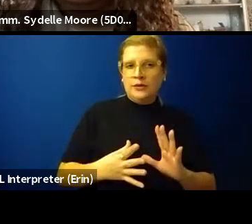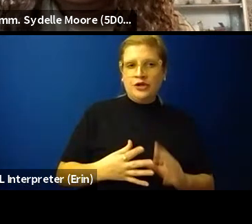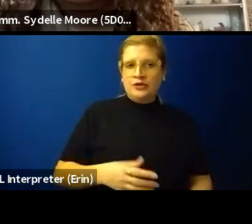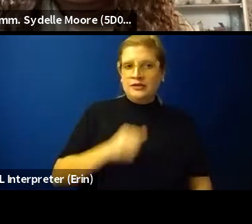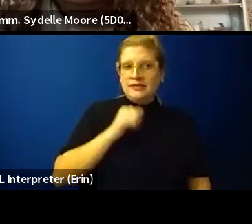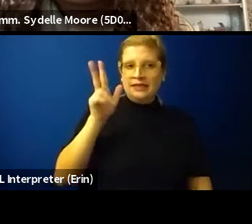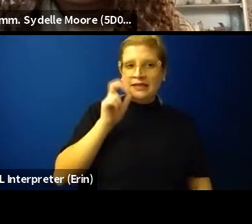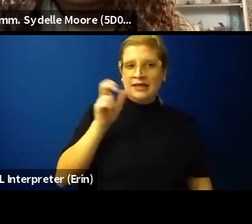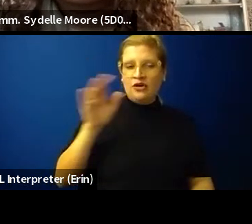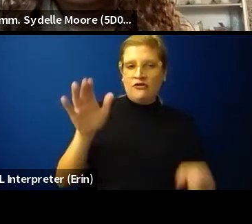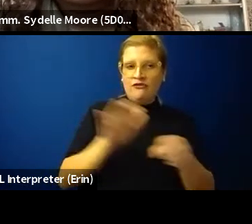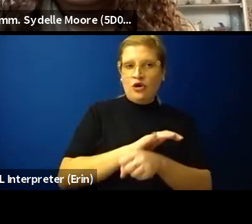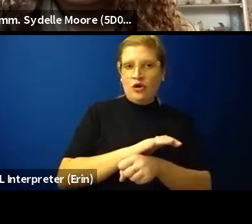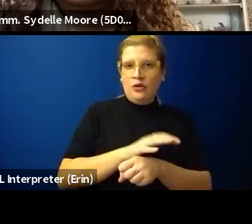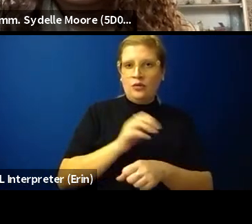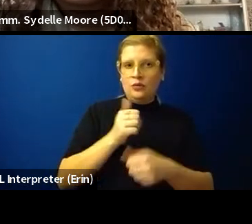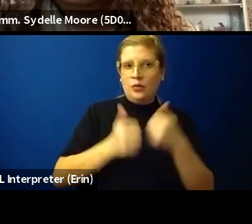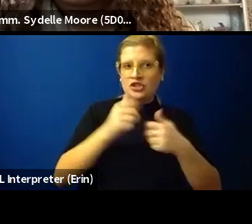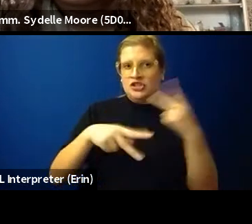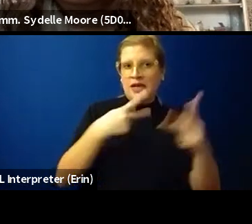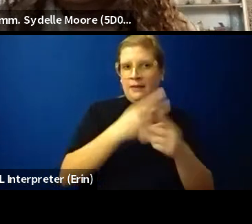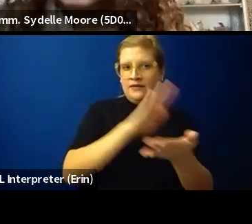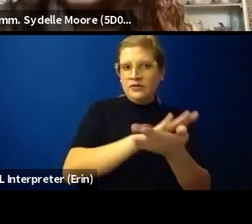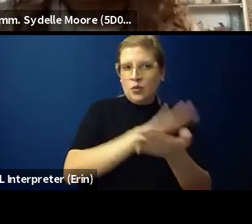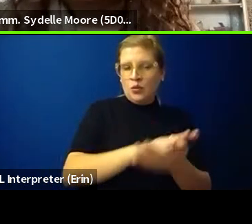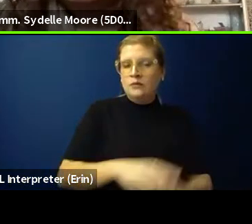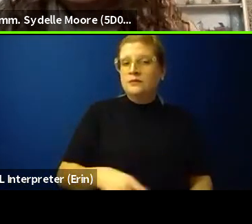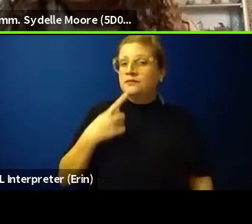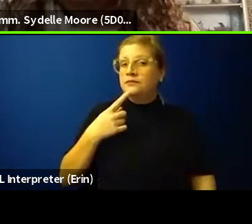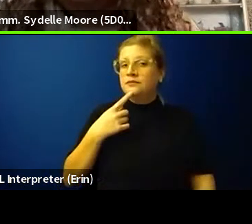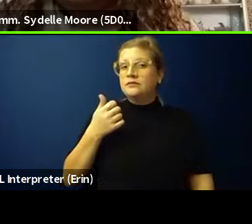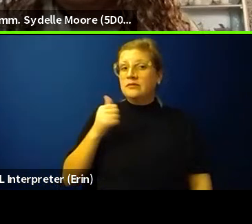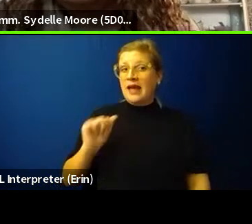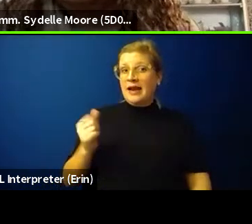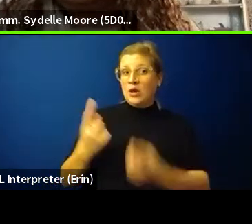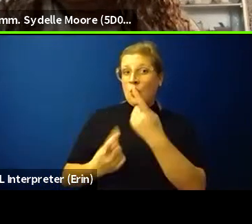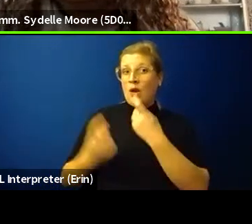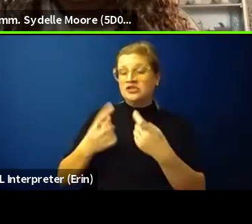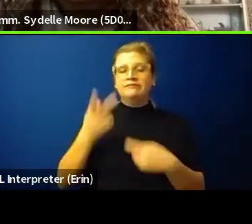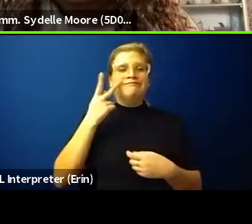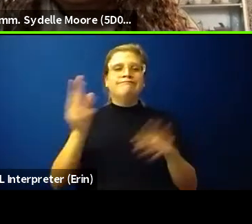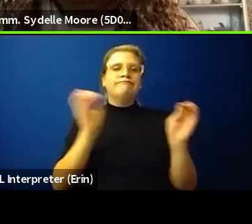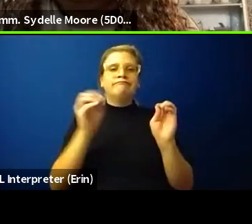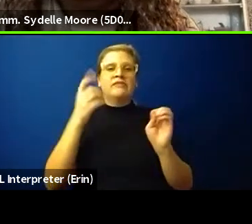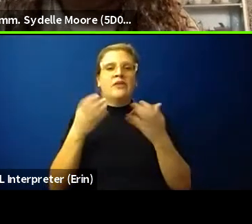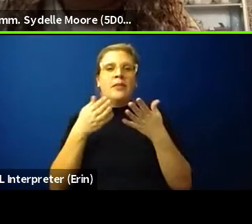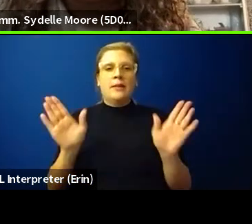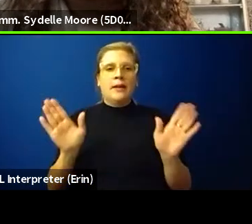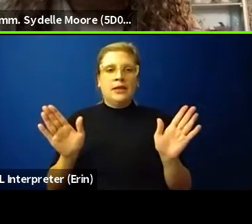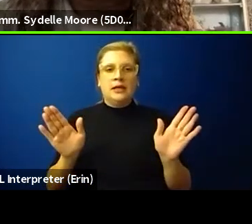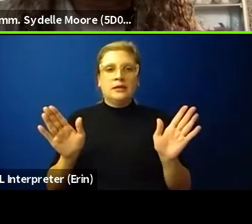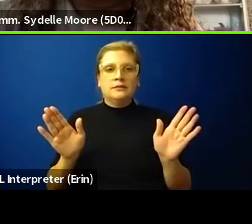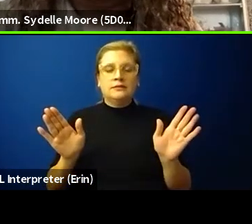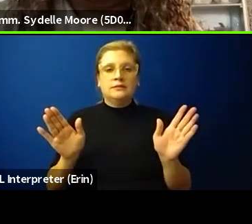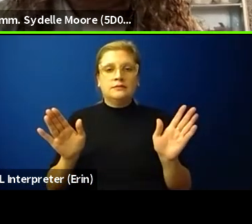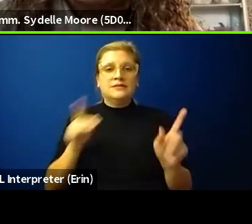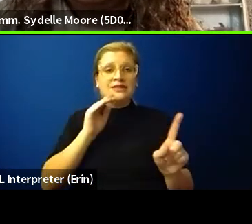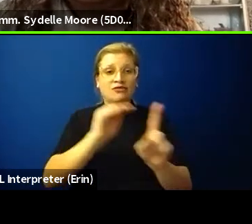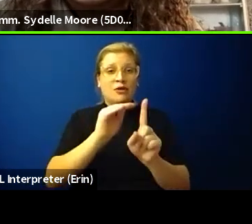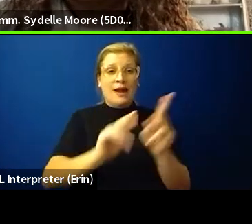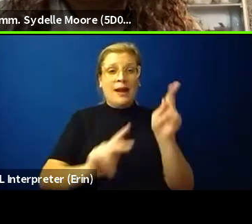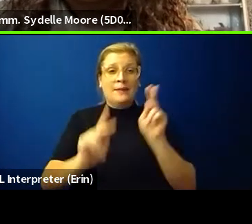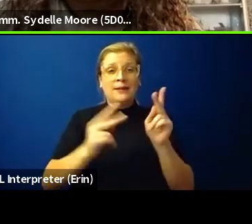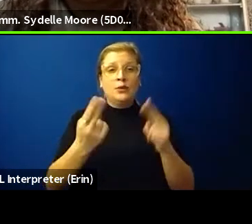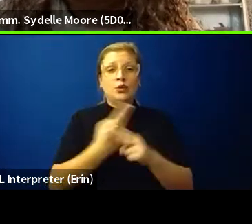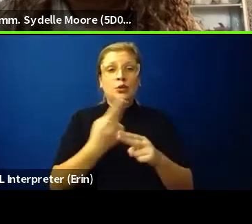Is any questions from the public, Commissioner Moore? I don't see any from the public. Just a reminder to folks to use the